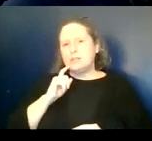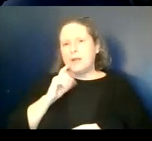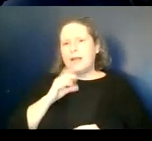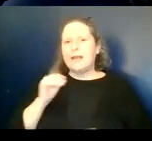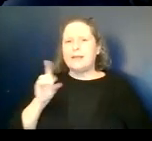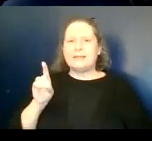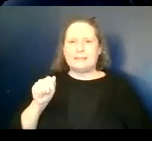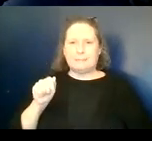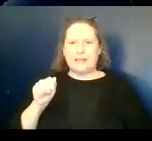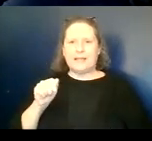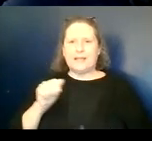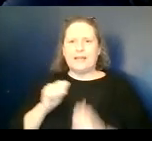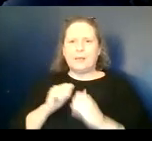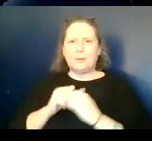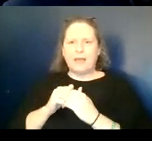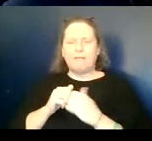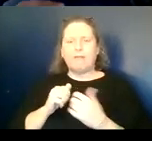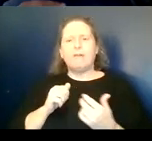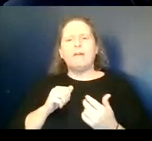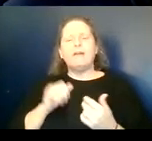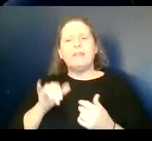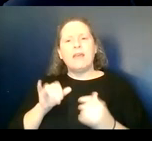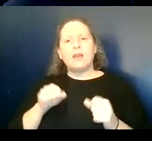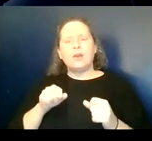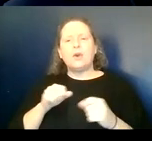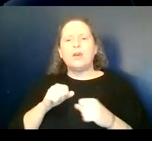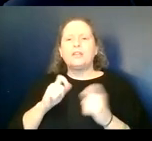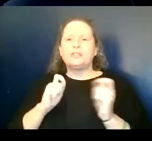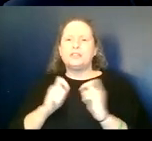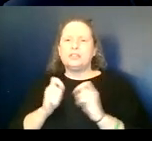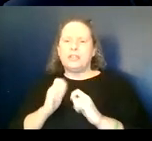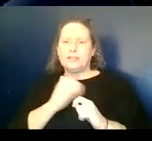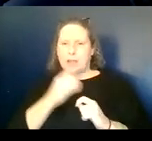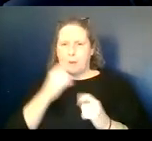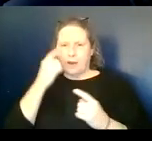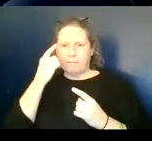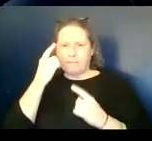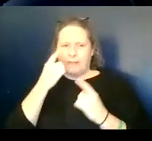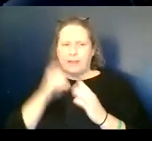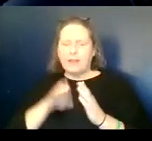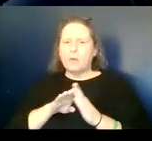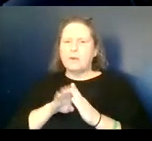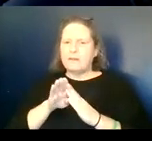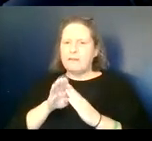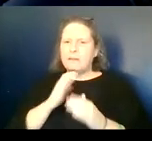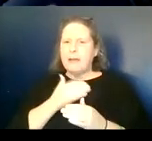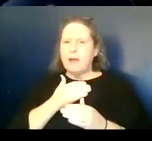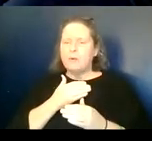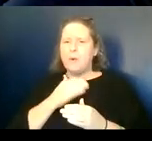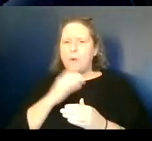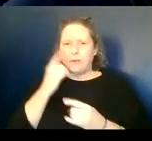disability that could shape our own thinking, but may also